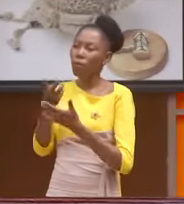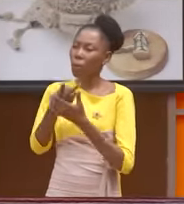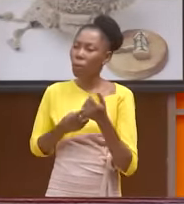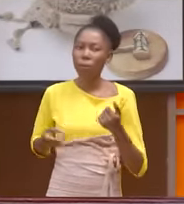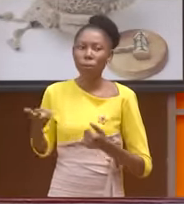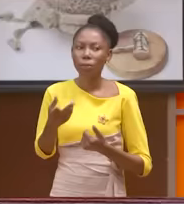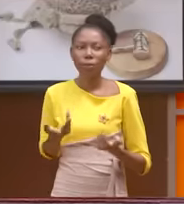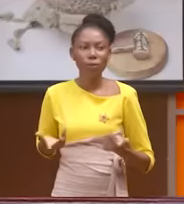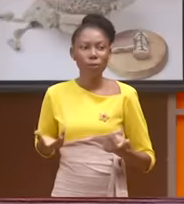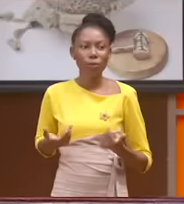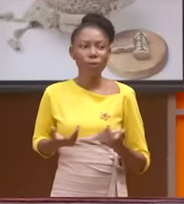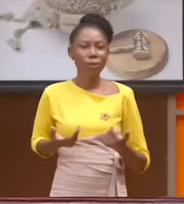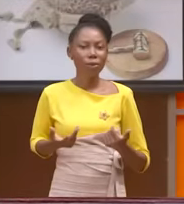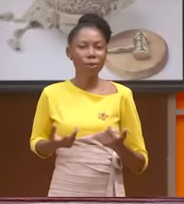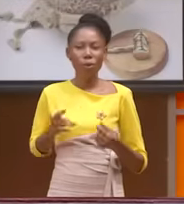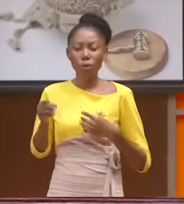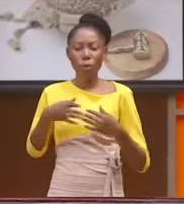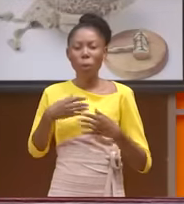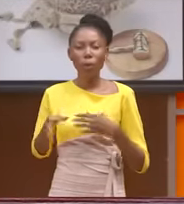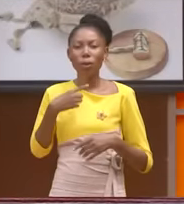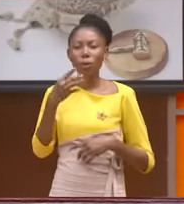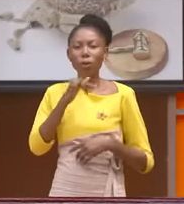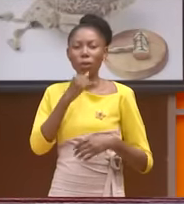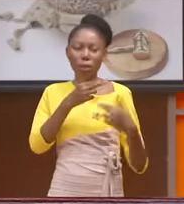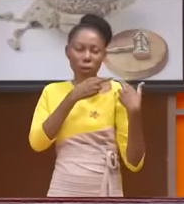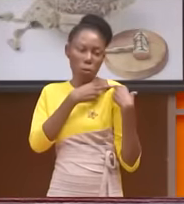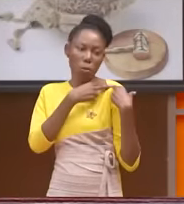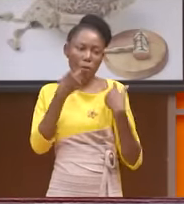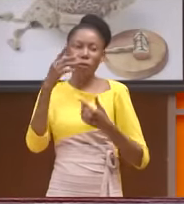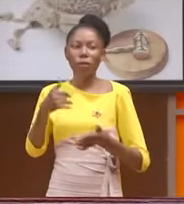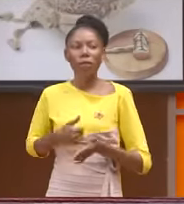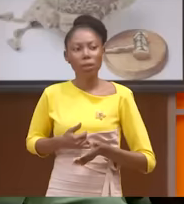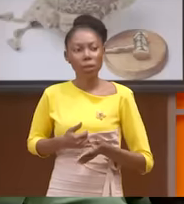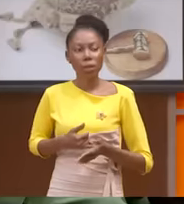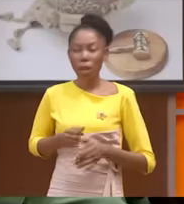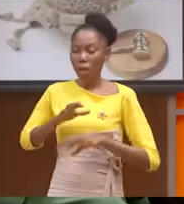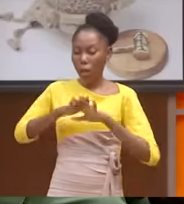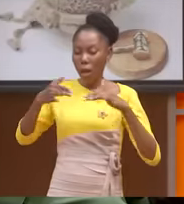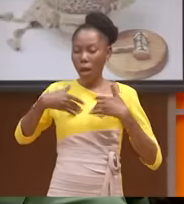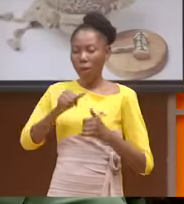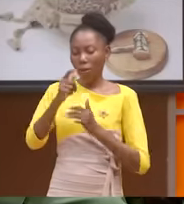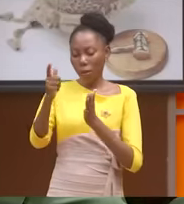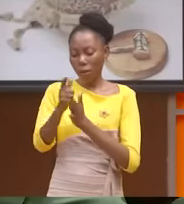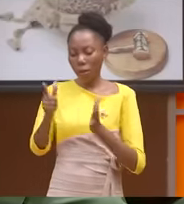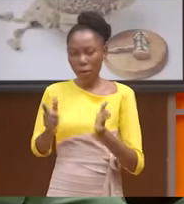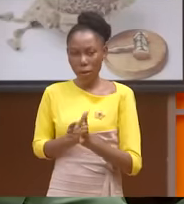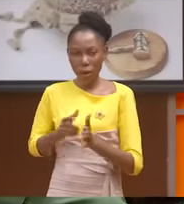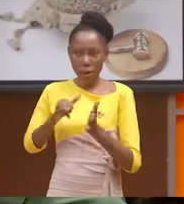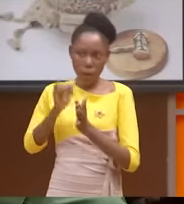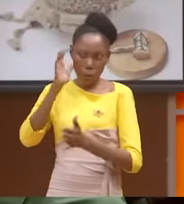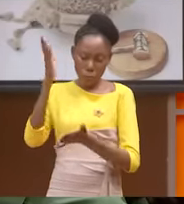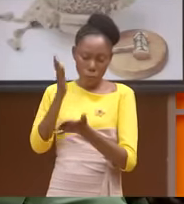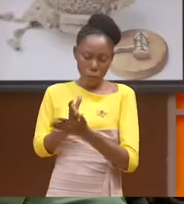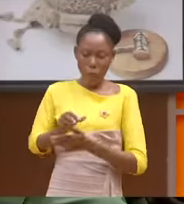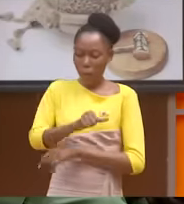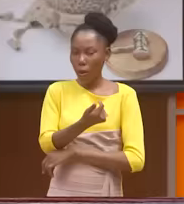With the property out of the parents that have the custody of the children, there is no law that will stop the other party from having access